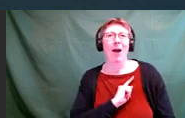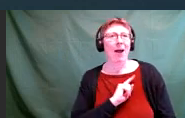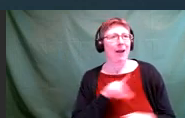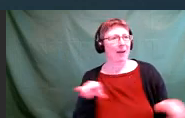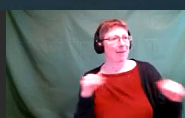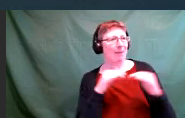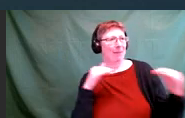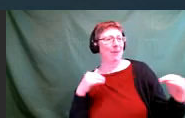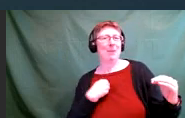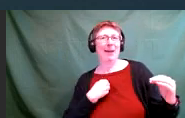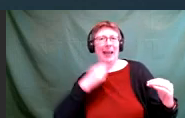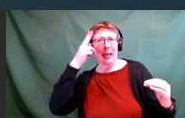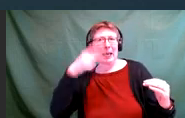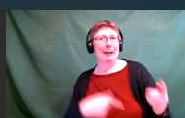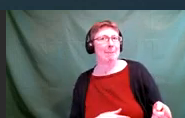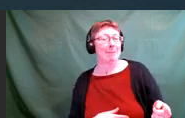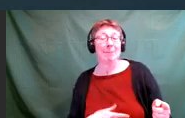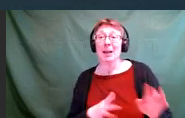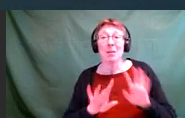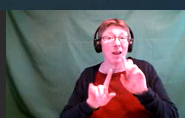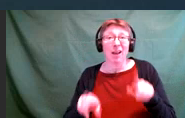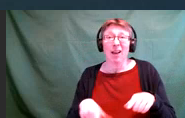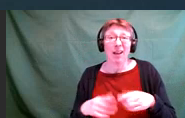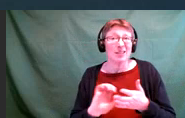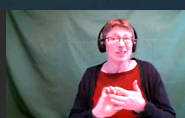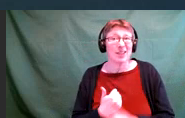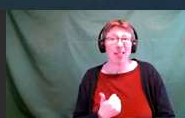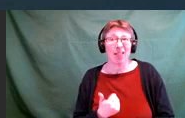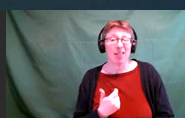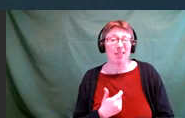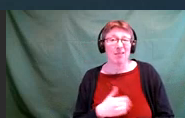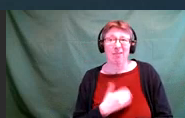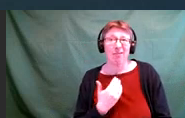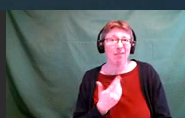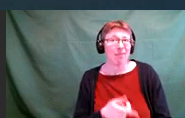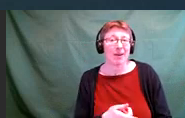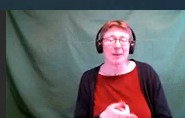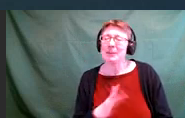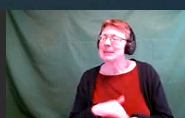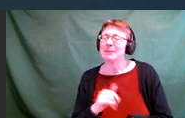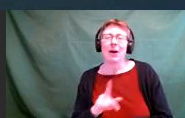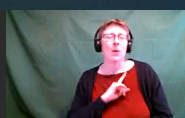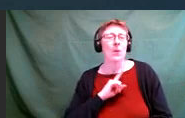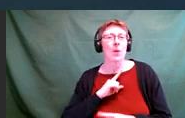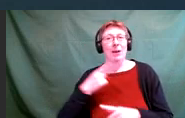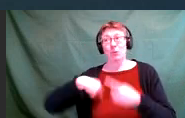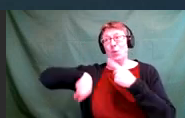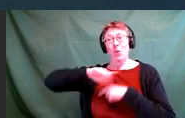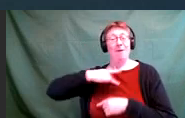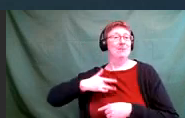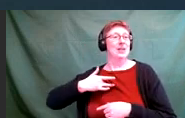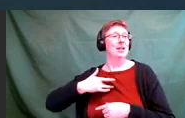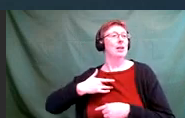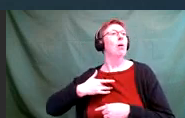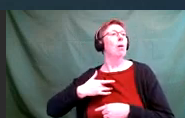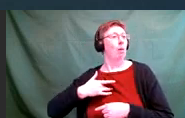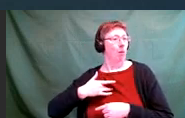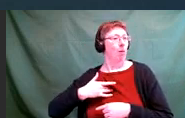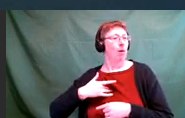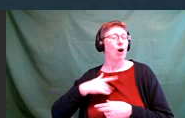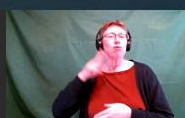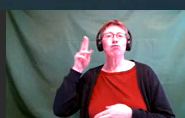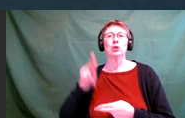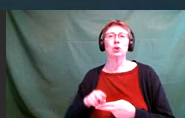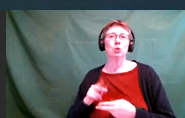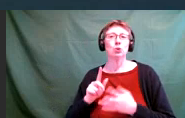Now, it might not be very good at jumping over fences, but that doesn't matter because we have reduced the